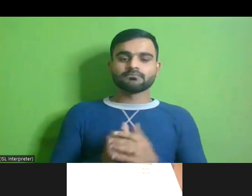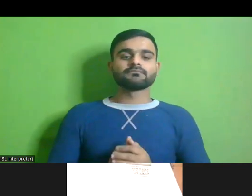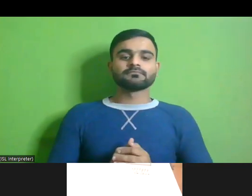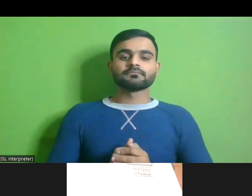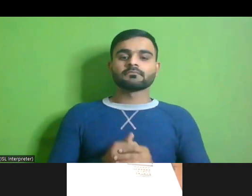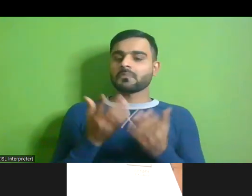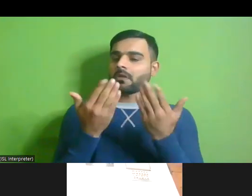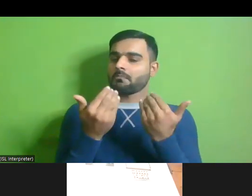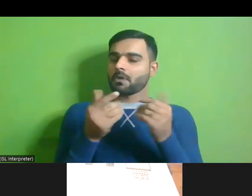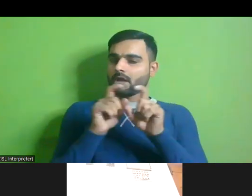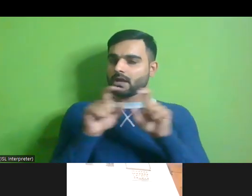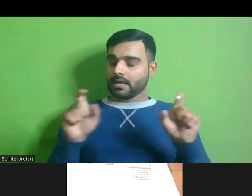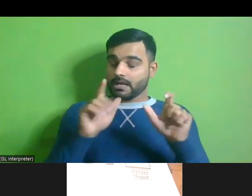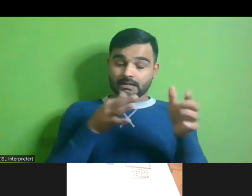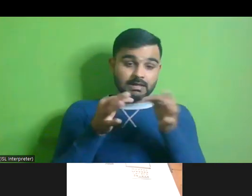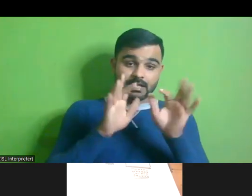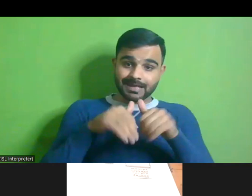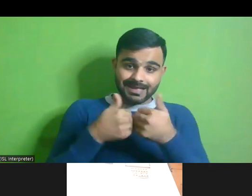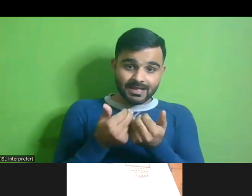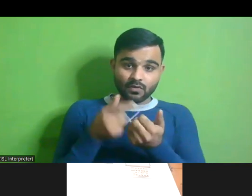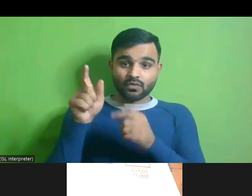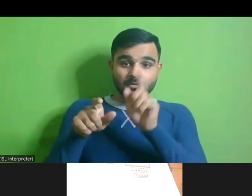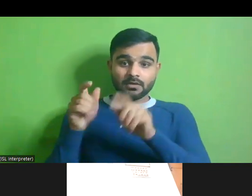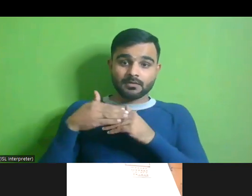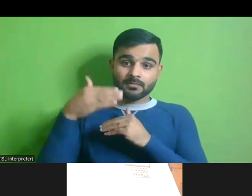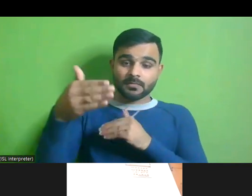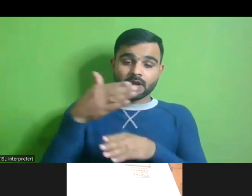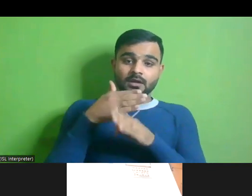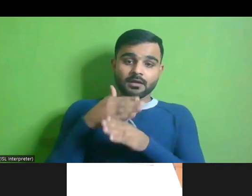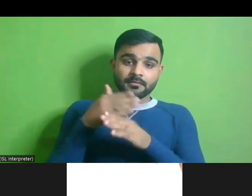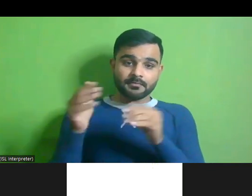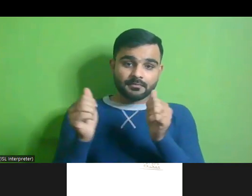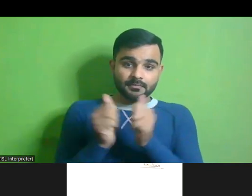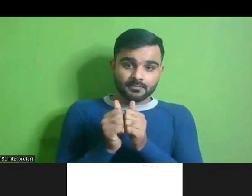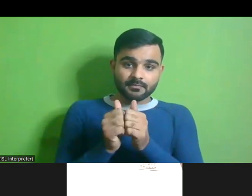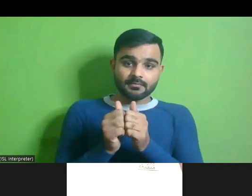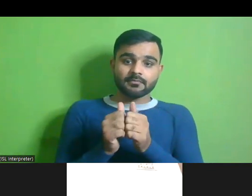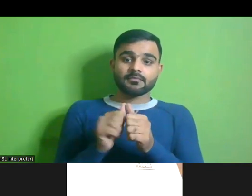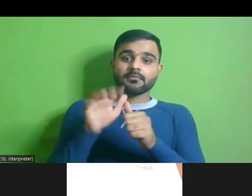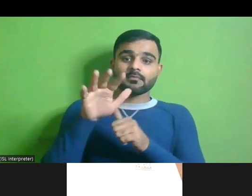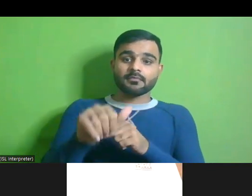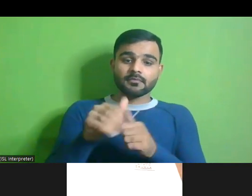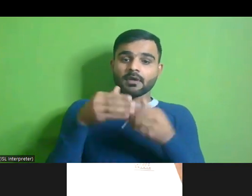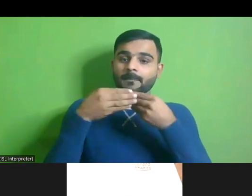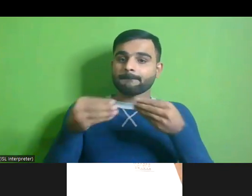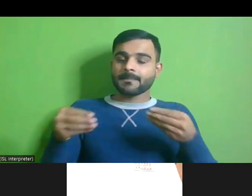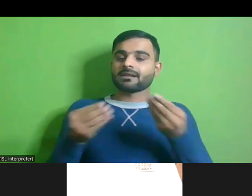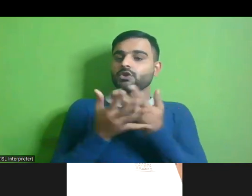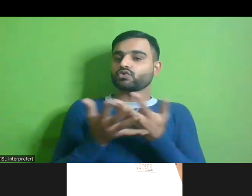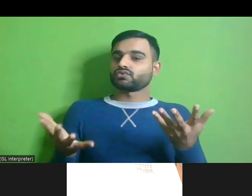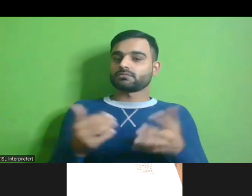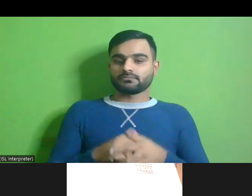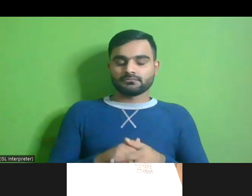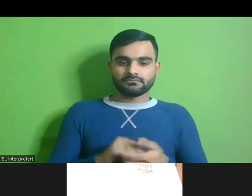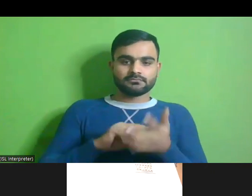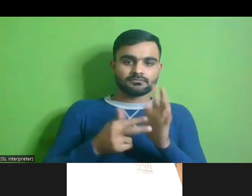it wasn't very clear to me how will they become part of, have access to the material resources,